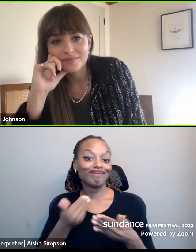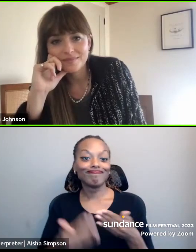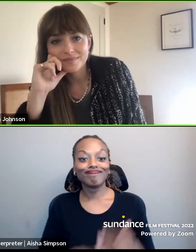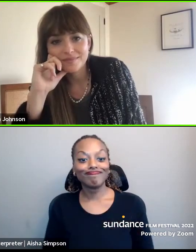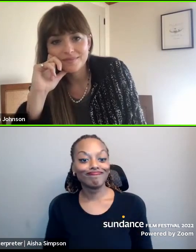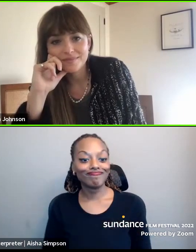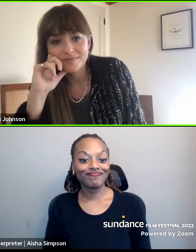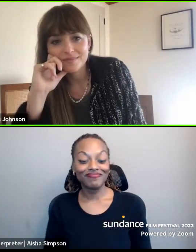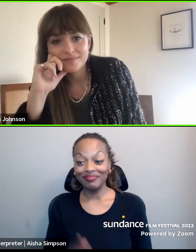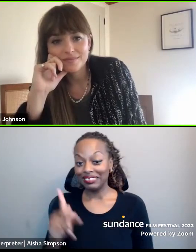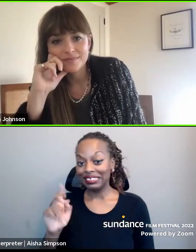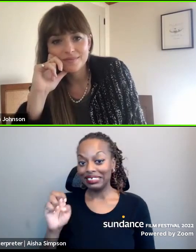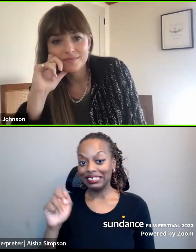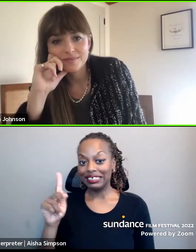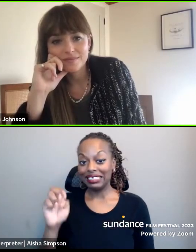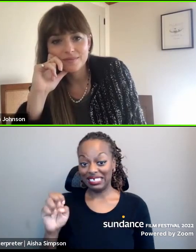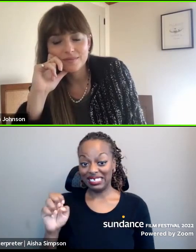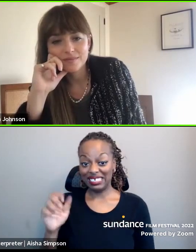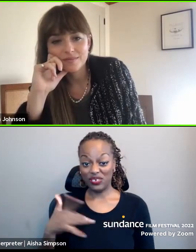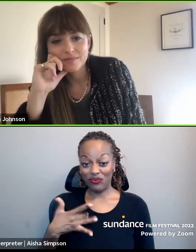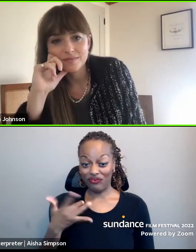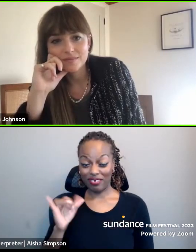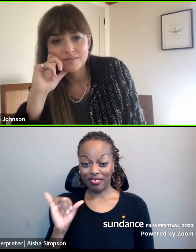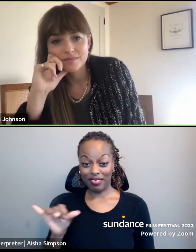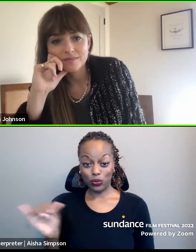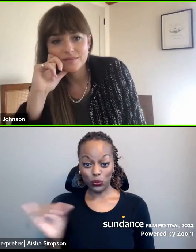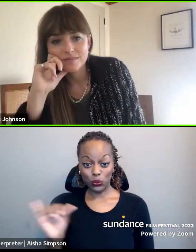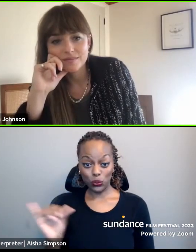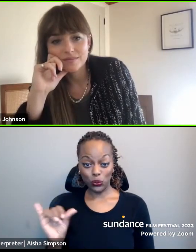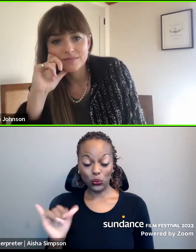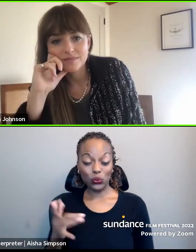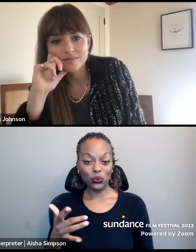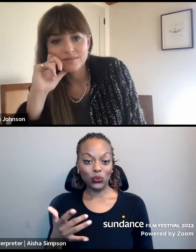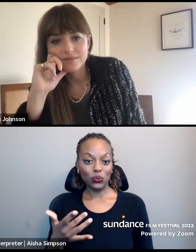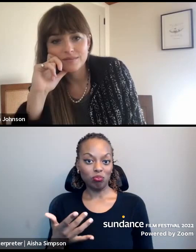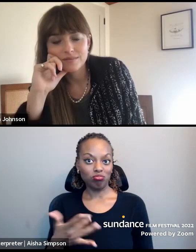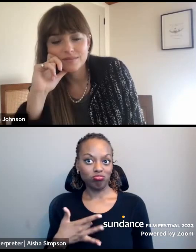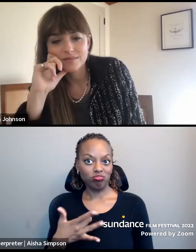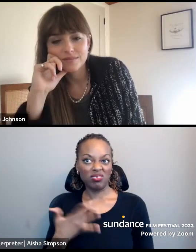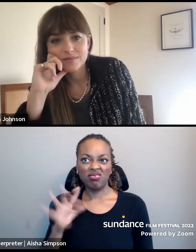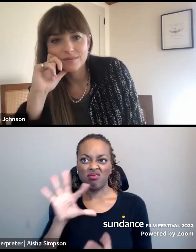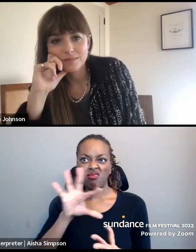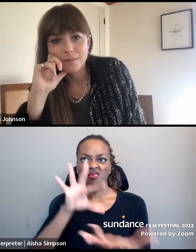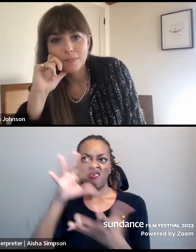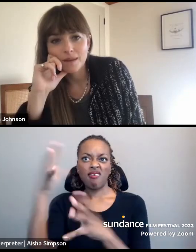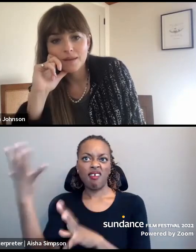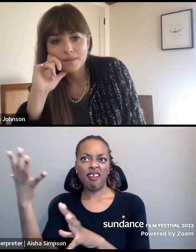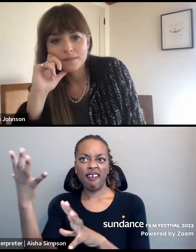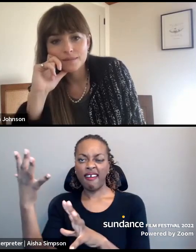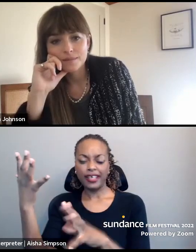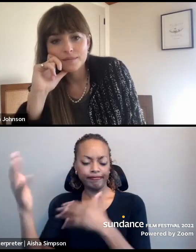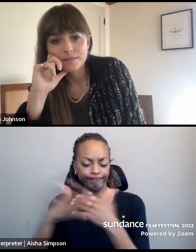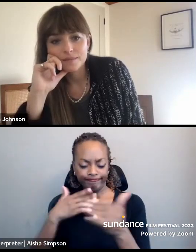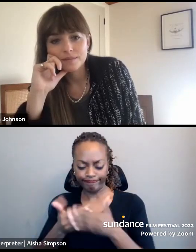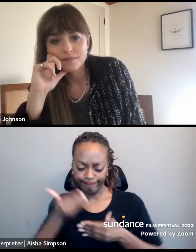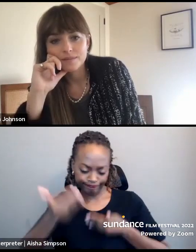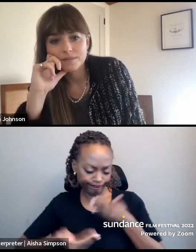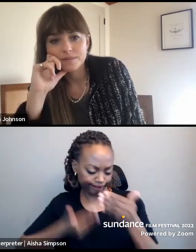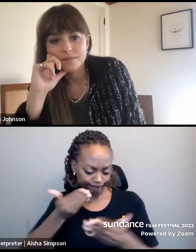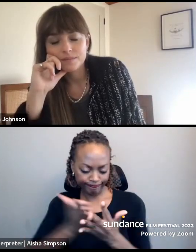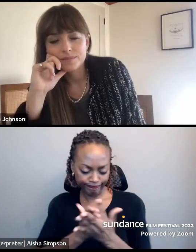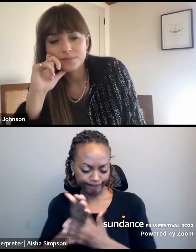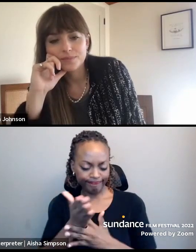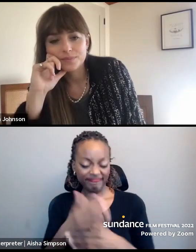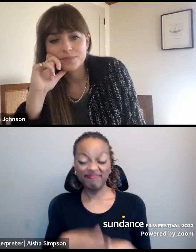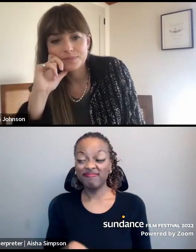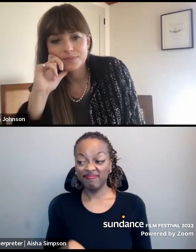Keke, did that feel true for you too? Did you feel yourself like pushing through all of this chaos and just getting it done? Yeah, I think